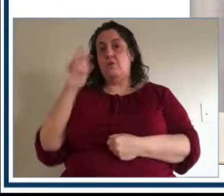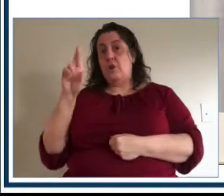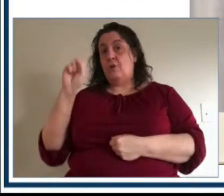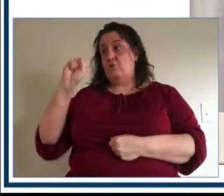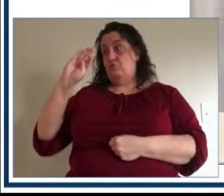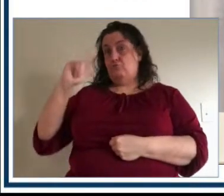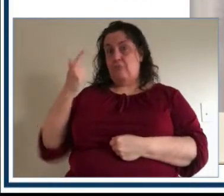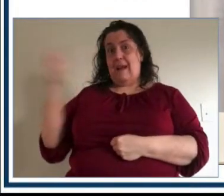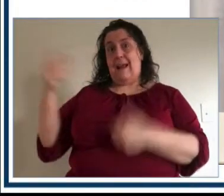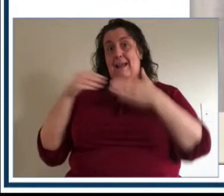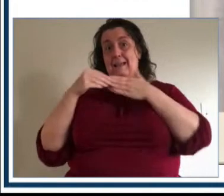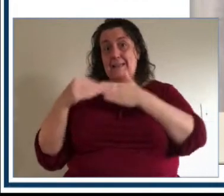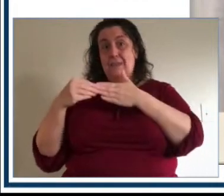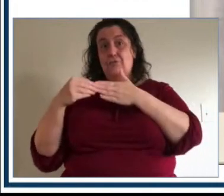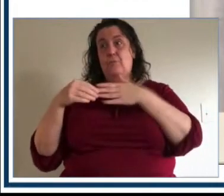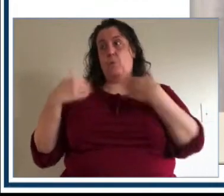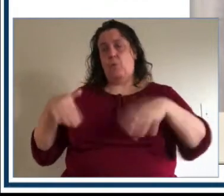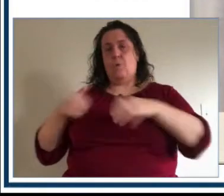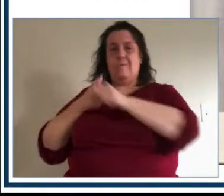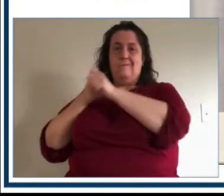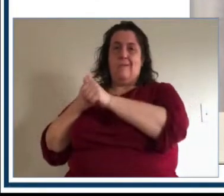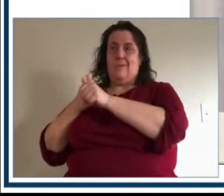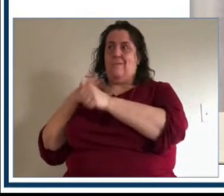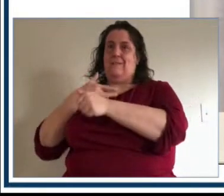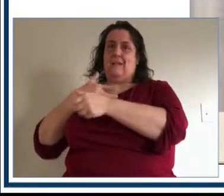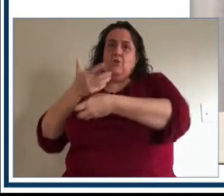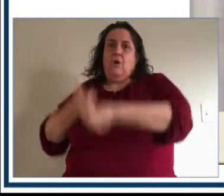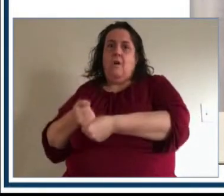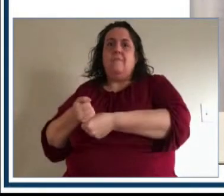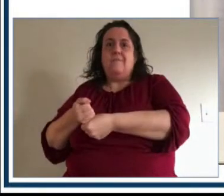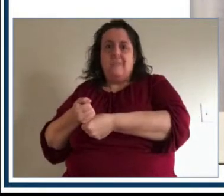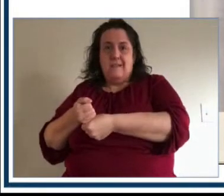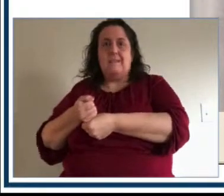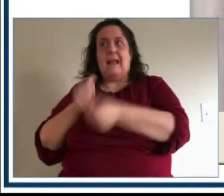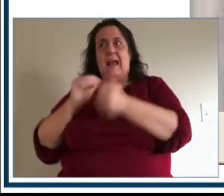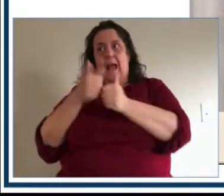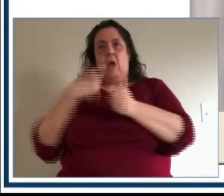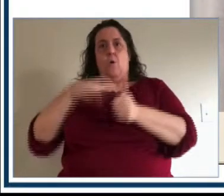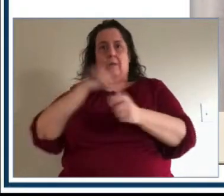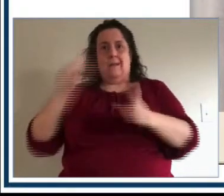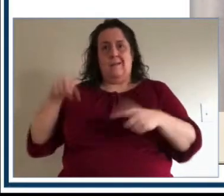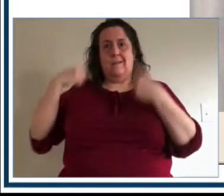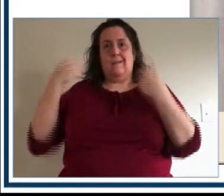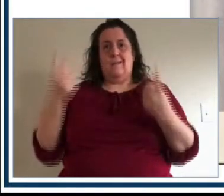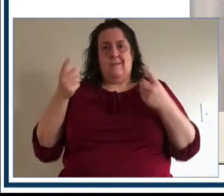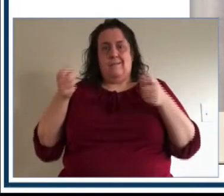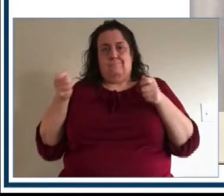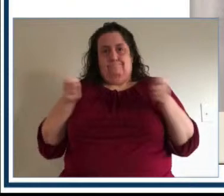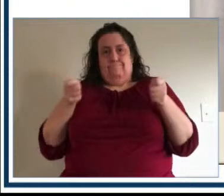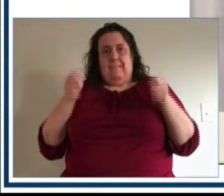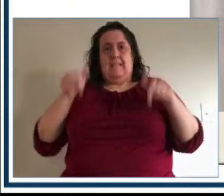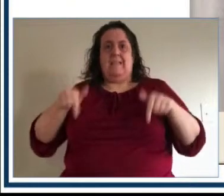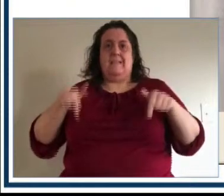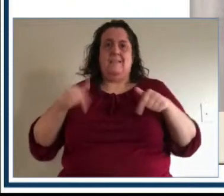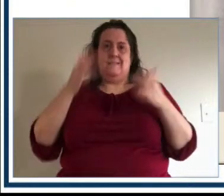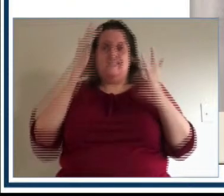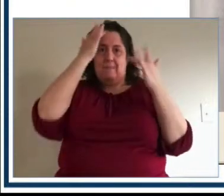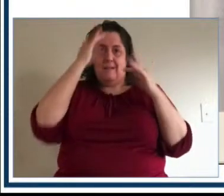can all feel very confident in our management of this pandemic, thanks to your leadership. So thank you, Dr. Strang and your